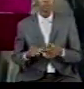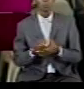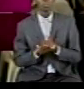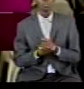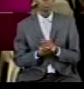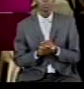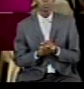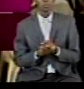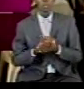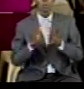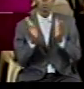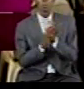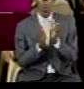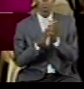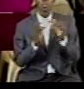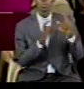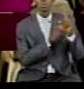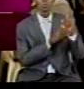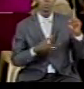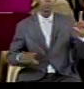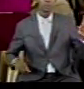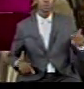Praise the Lord.